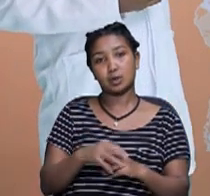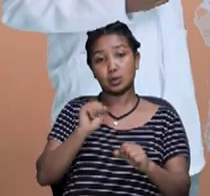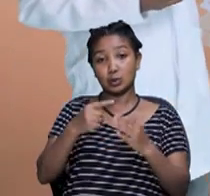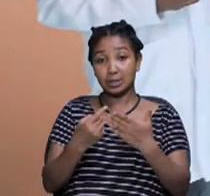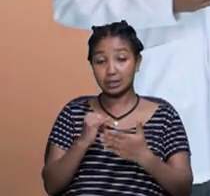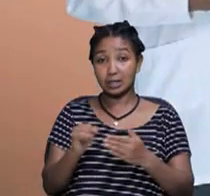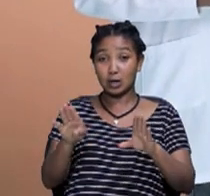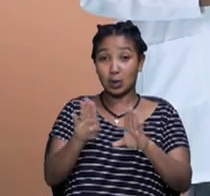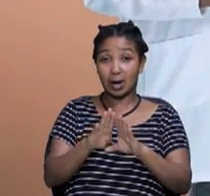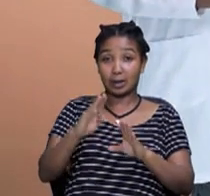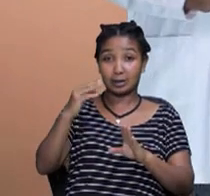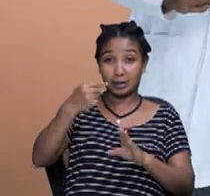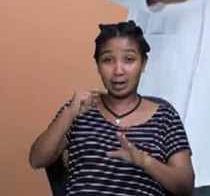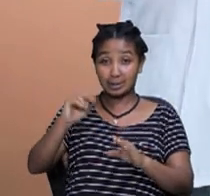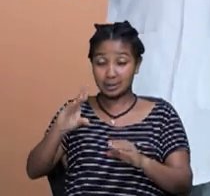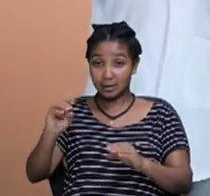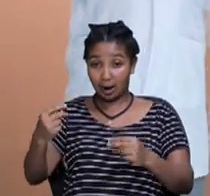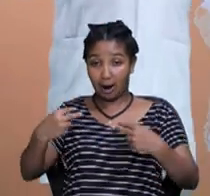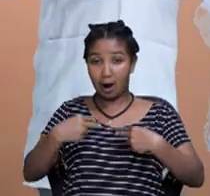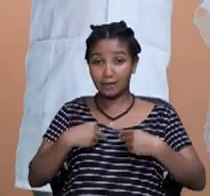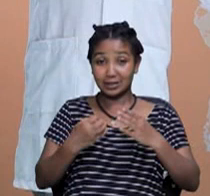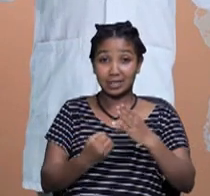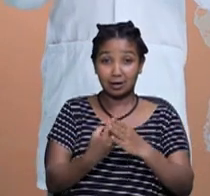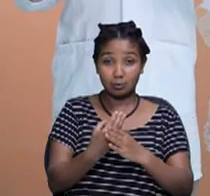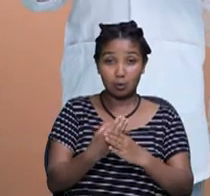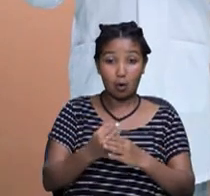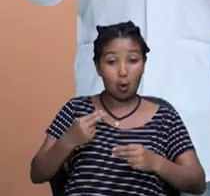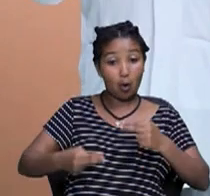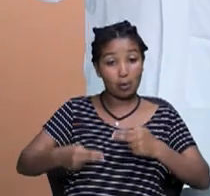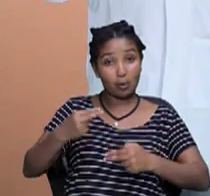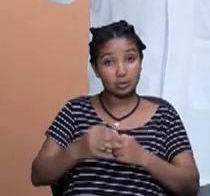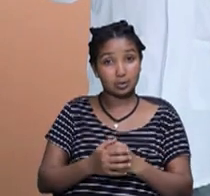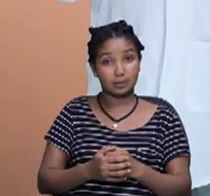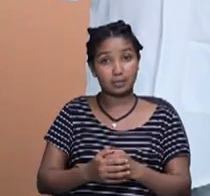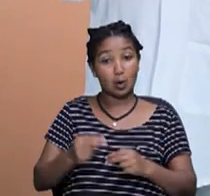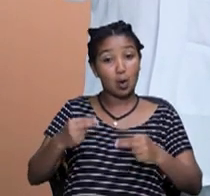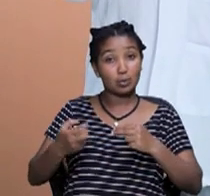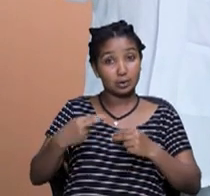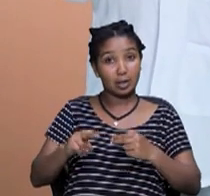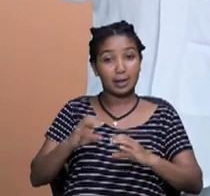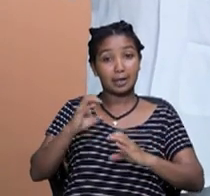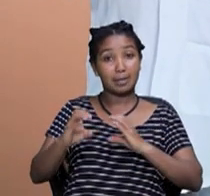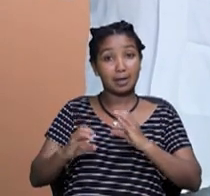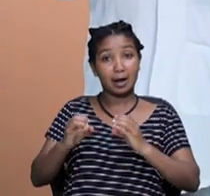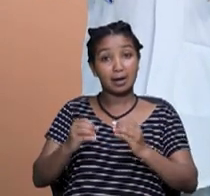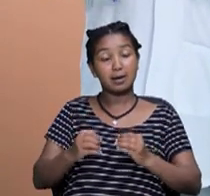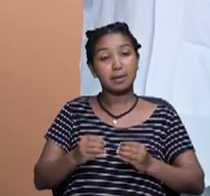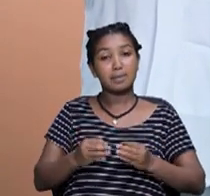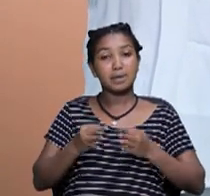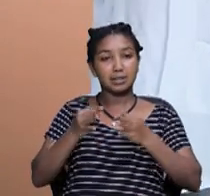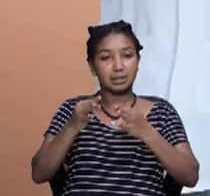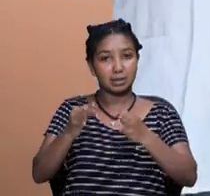So these endocrine glands have secrete hormones. Hormones are chemical messengers which control